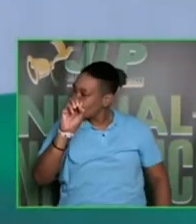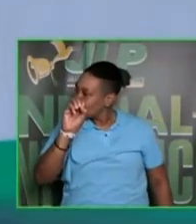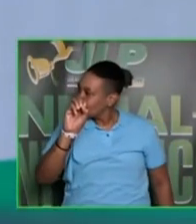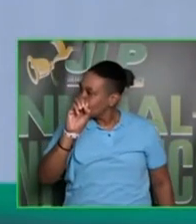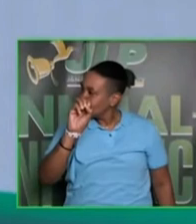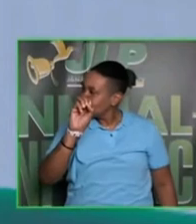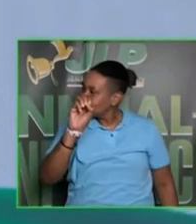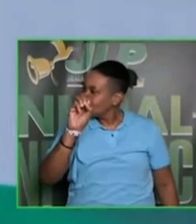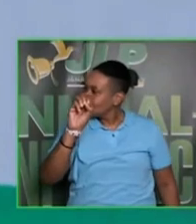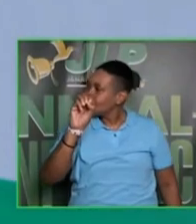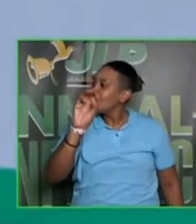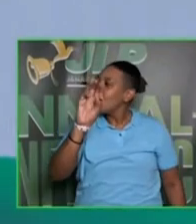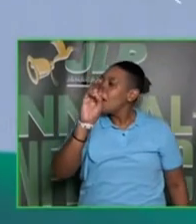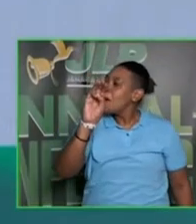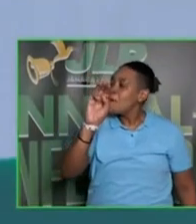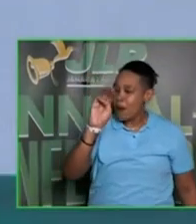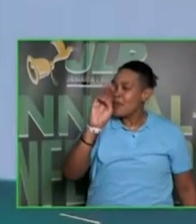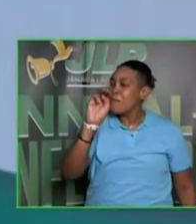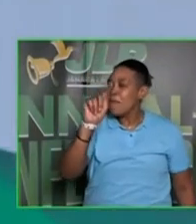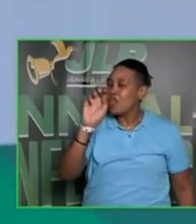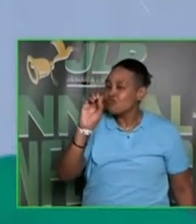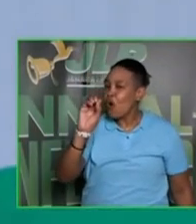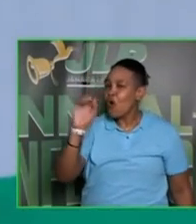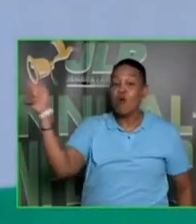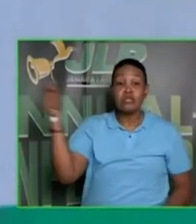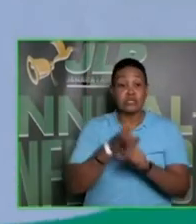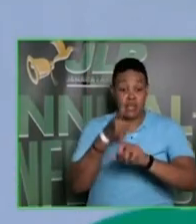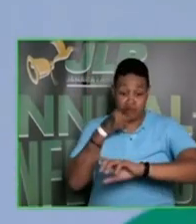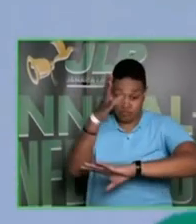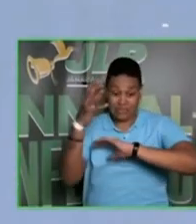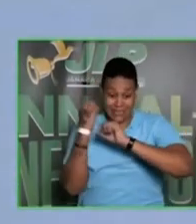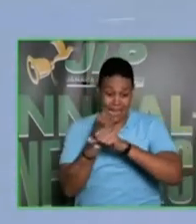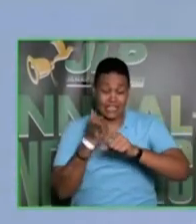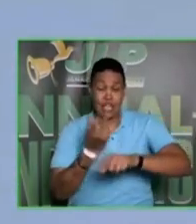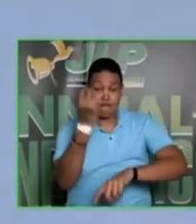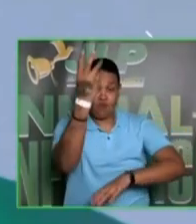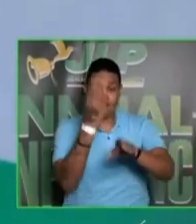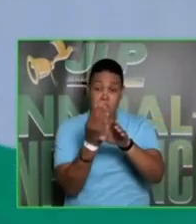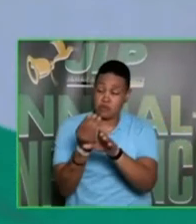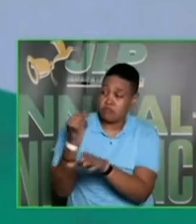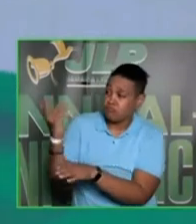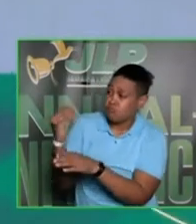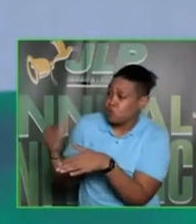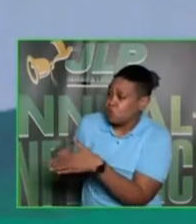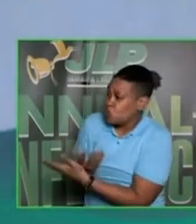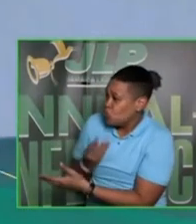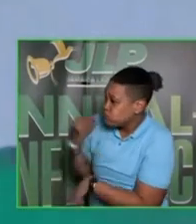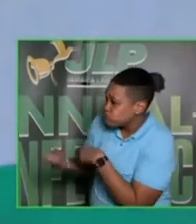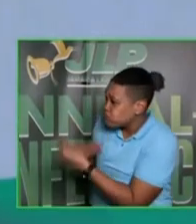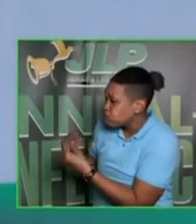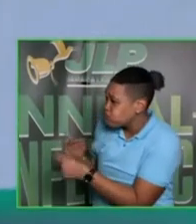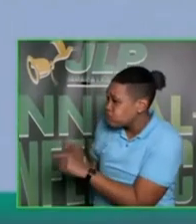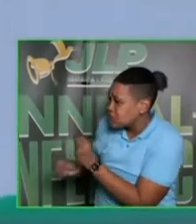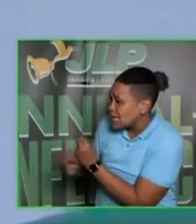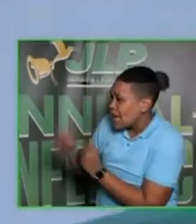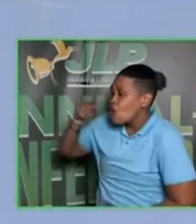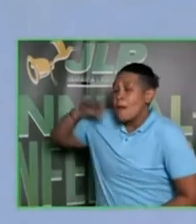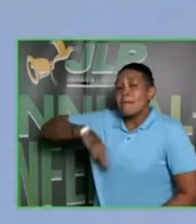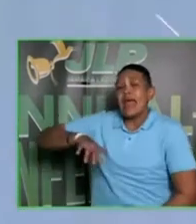Urban Transit Company was refleeted with 12 buses, which currently benefit